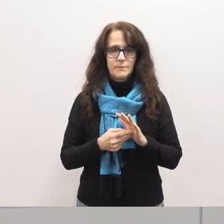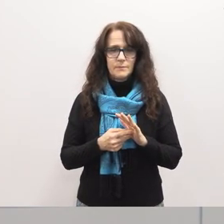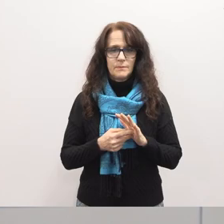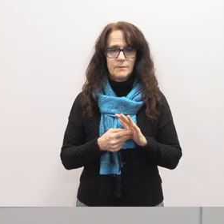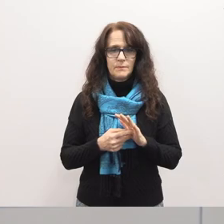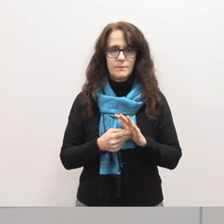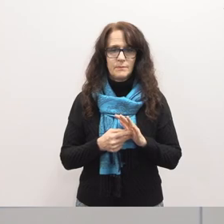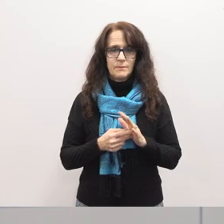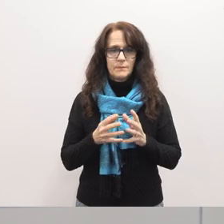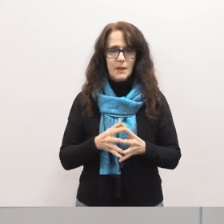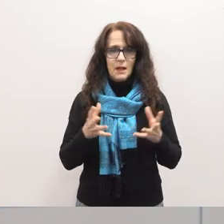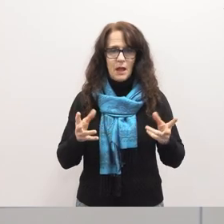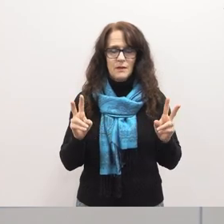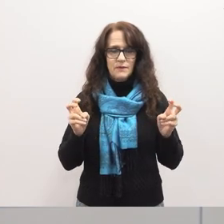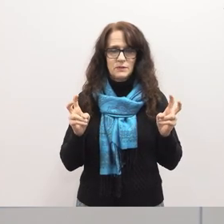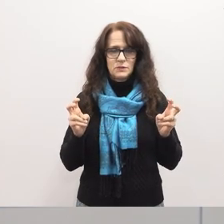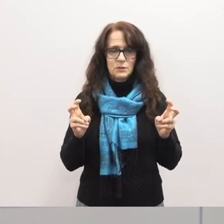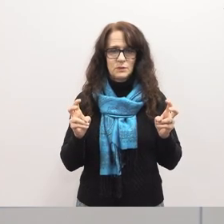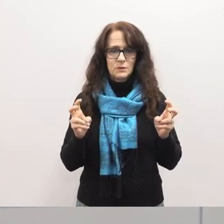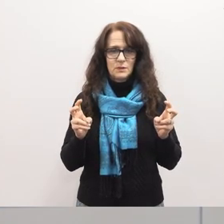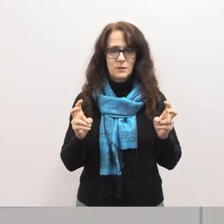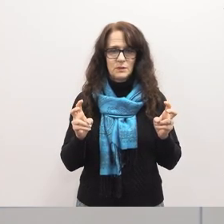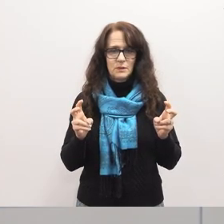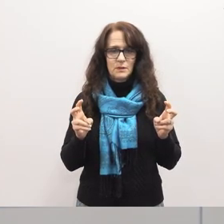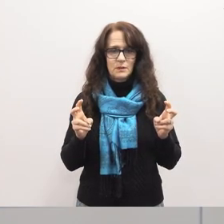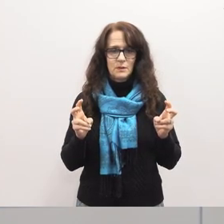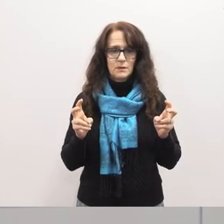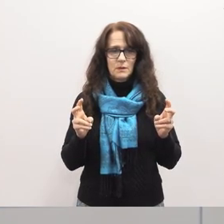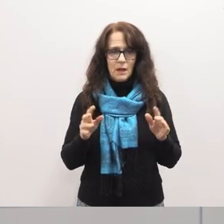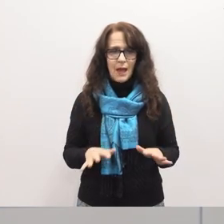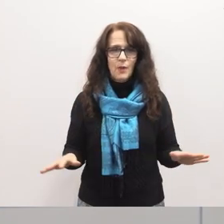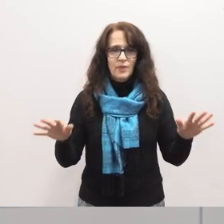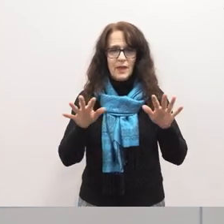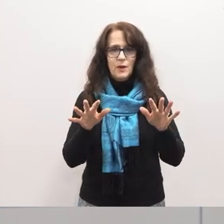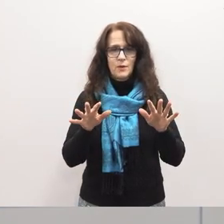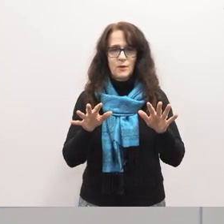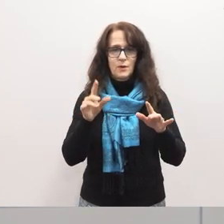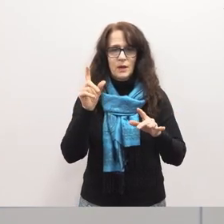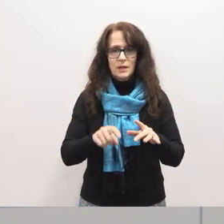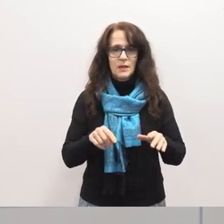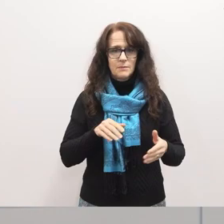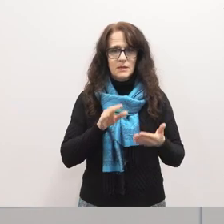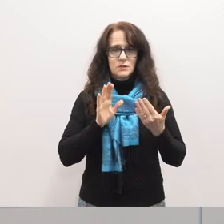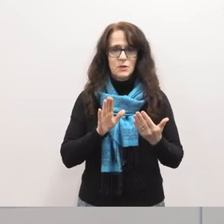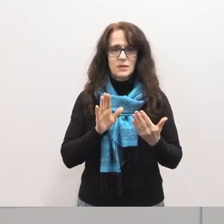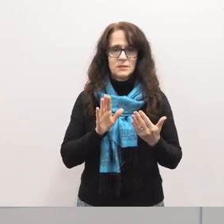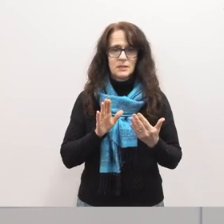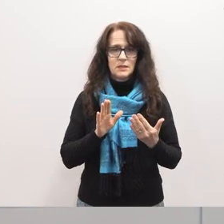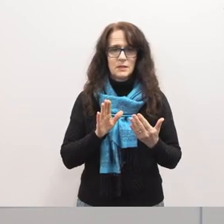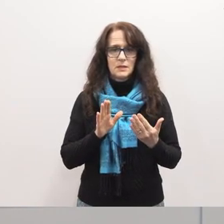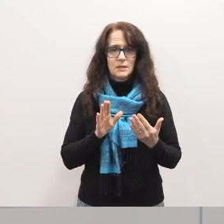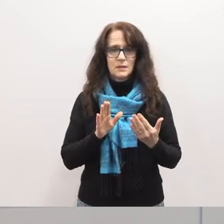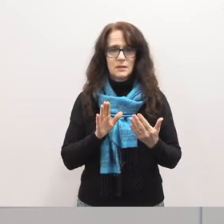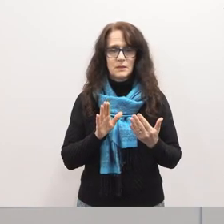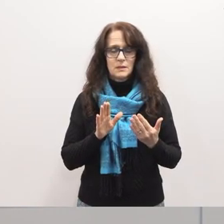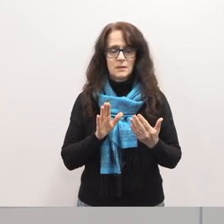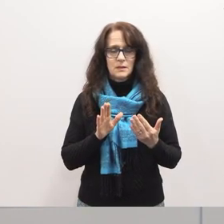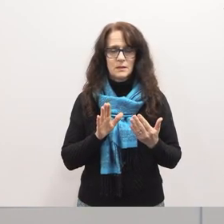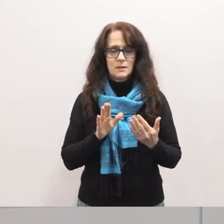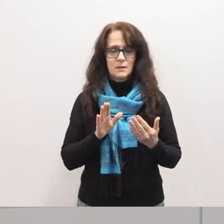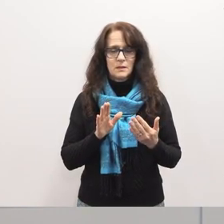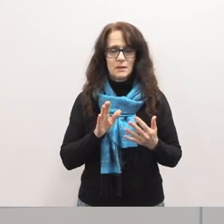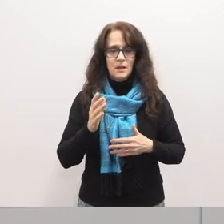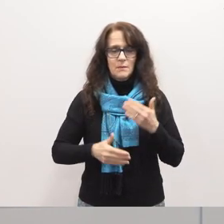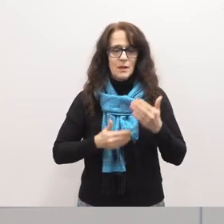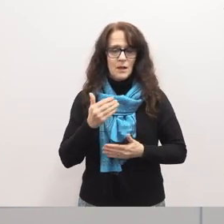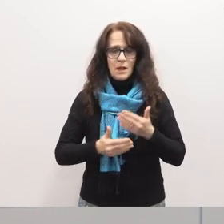there's a lot of issues that are out there that need to be addressed, and it's gone on